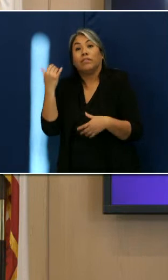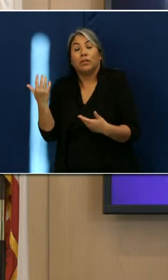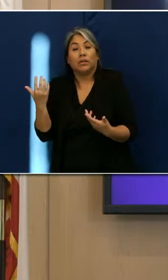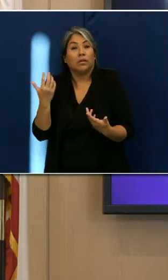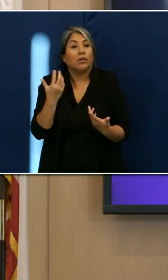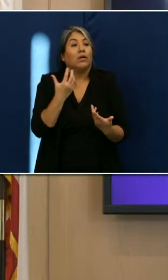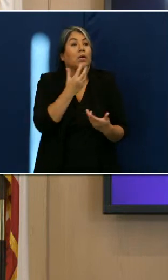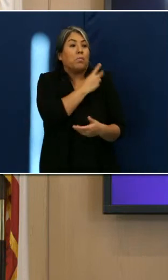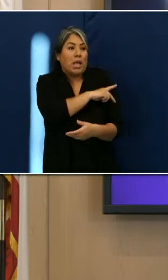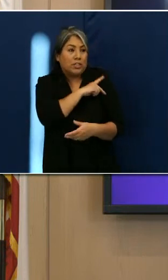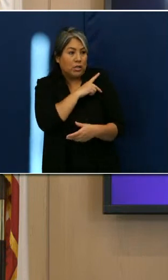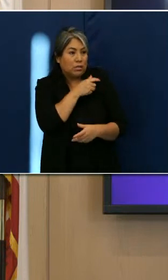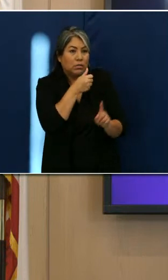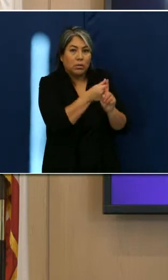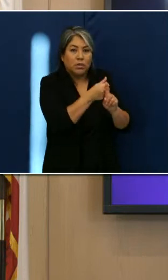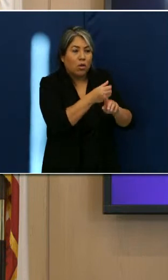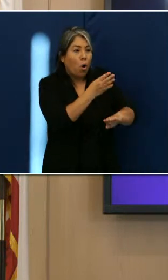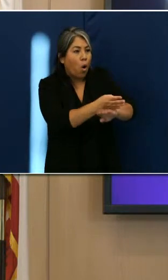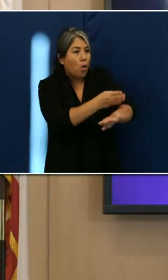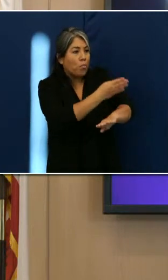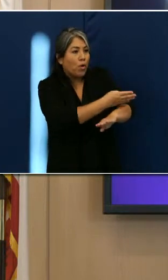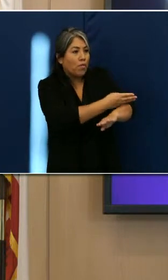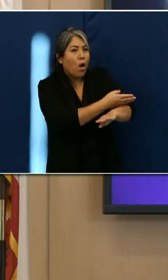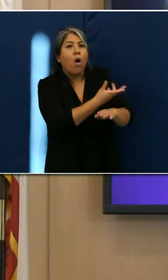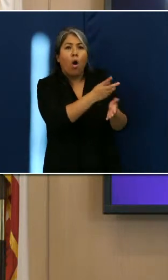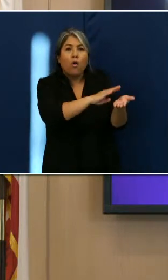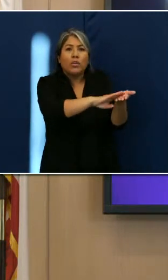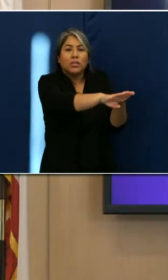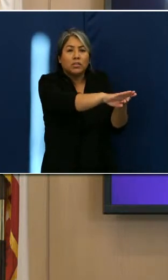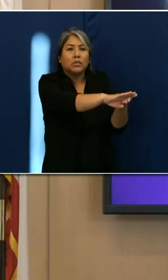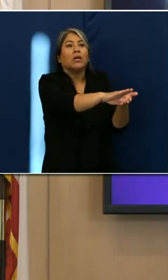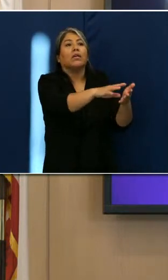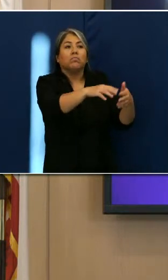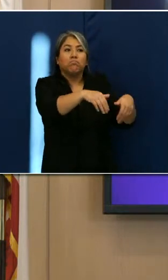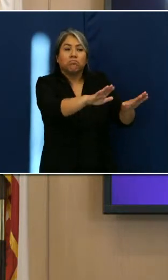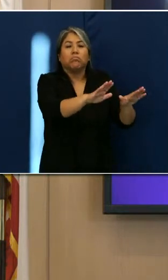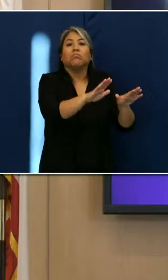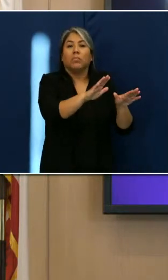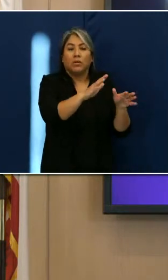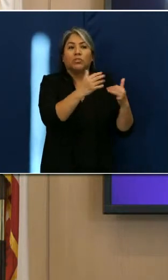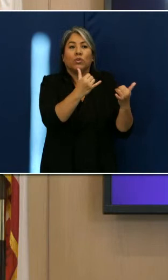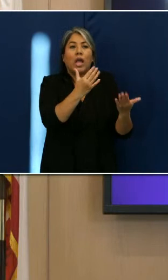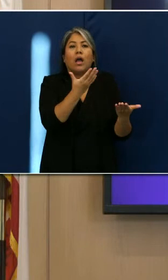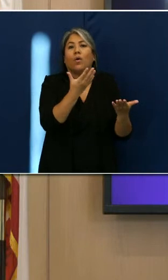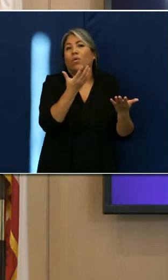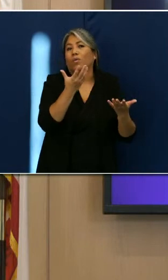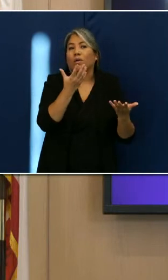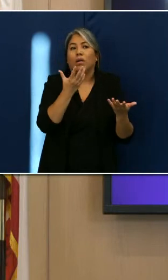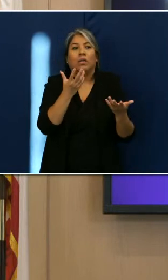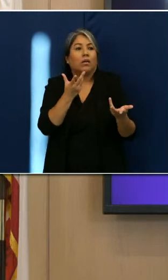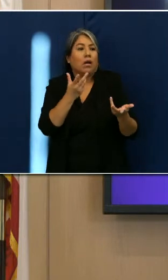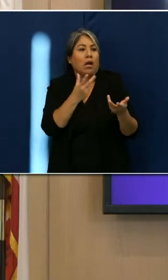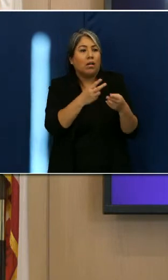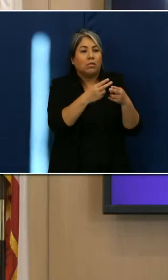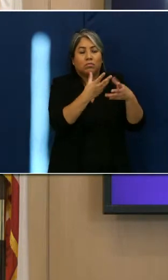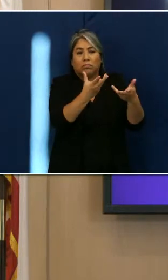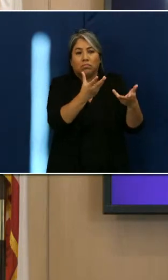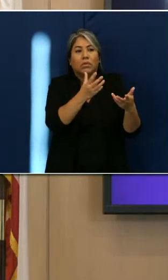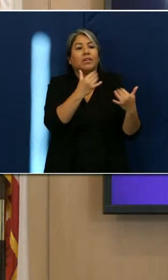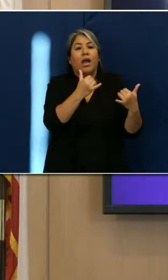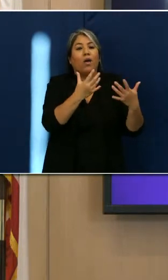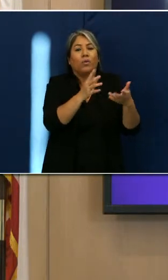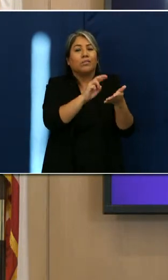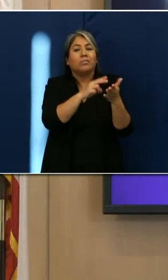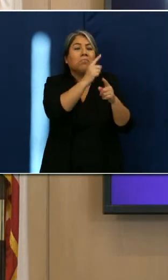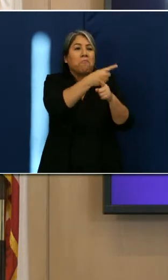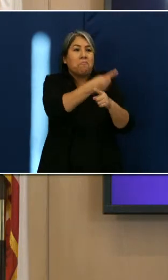has improved and is able to be discharged, they'll be discharged down to a lower acuity bed, making the beds available.